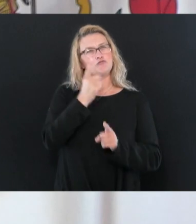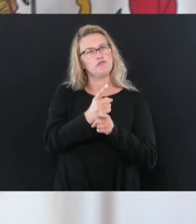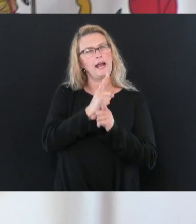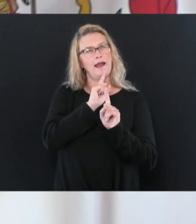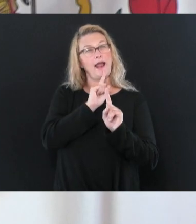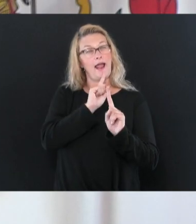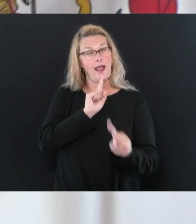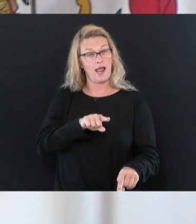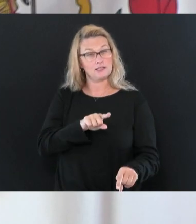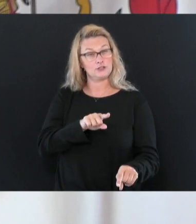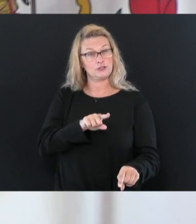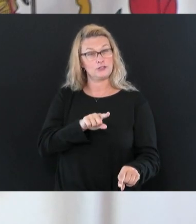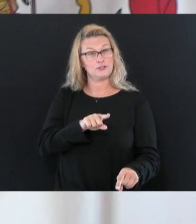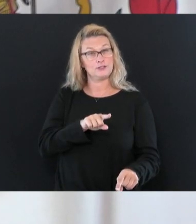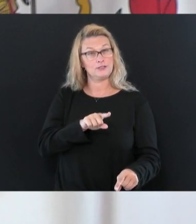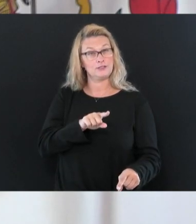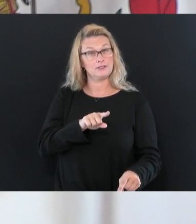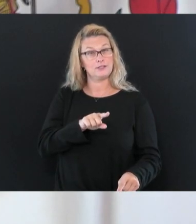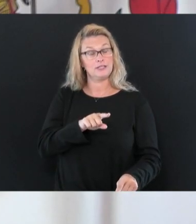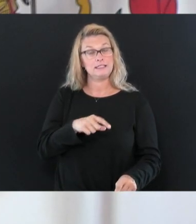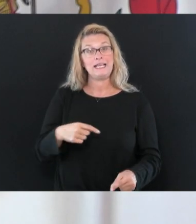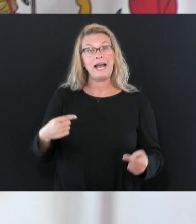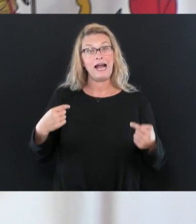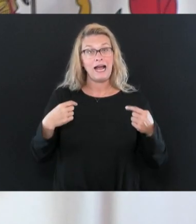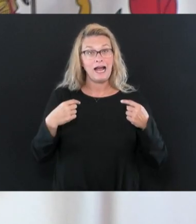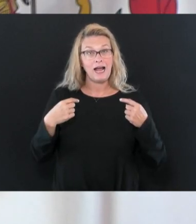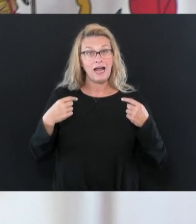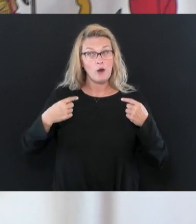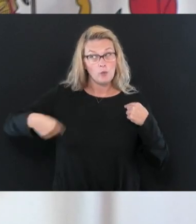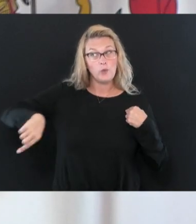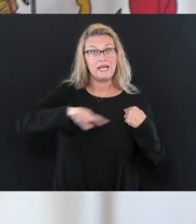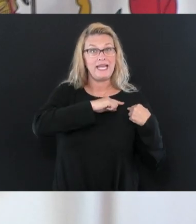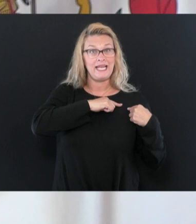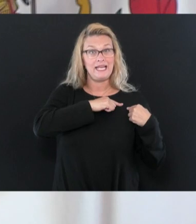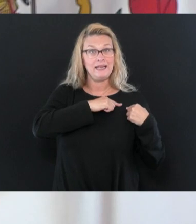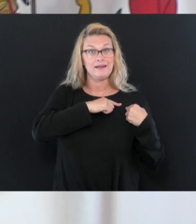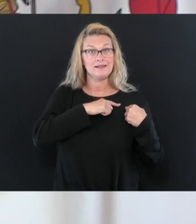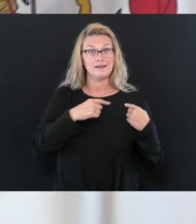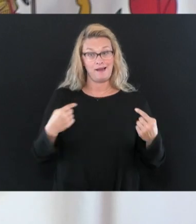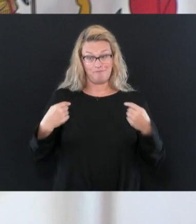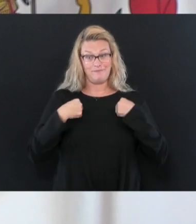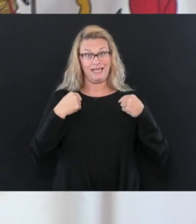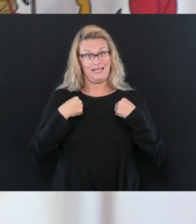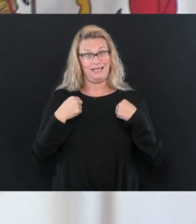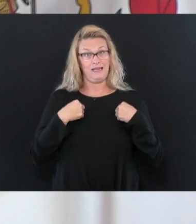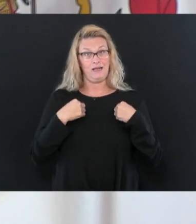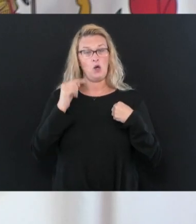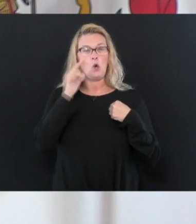we will do whatever it takes. I will do whatever it takes.